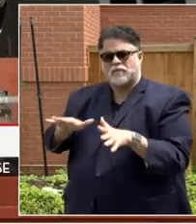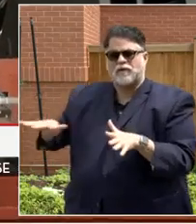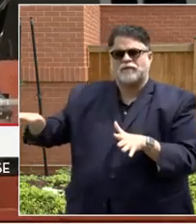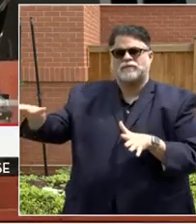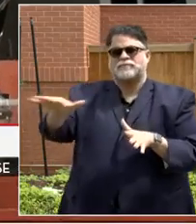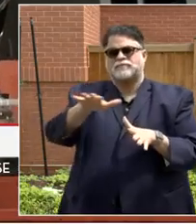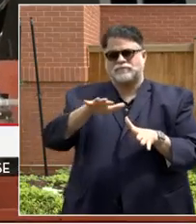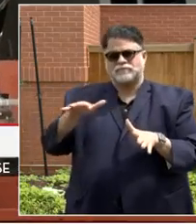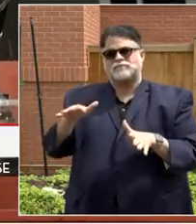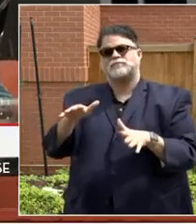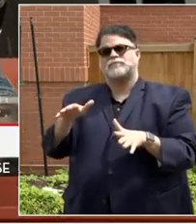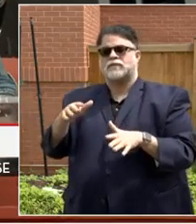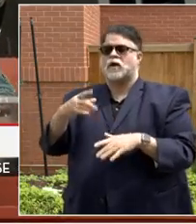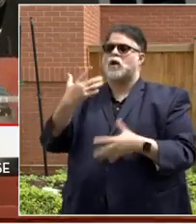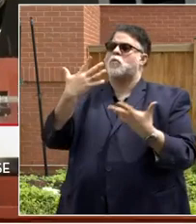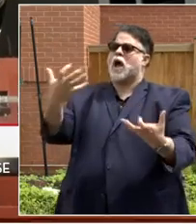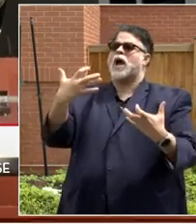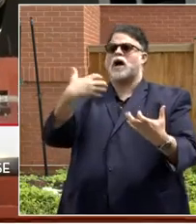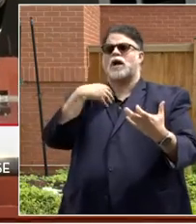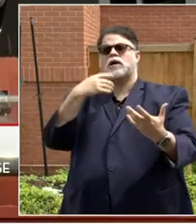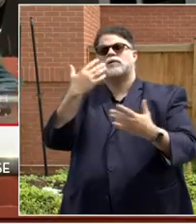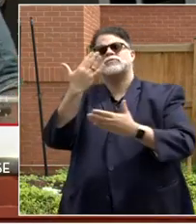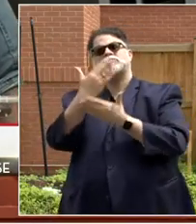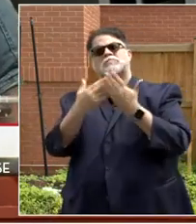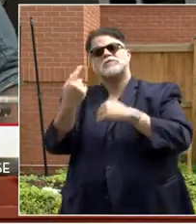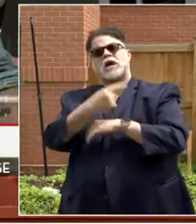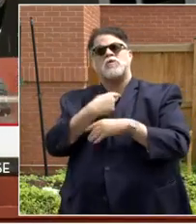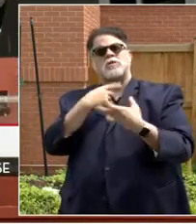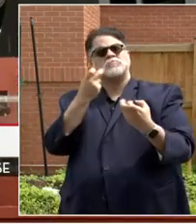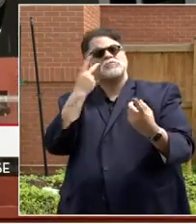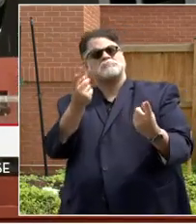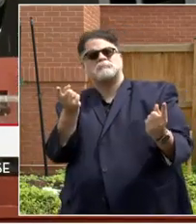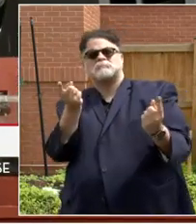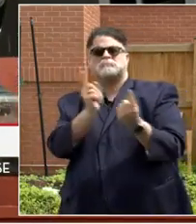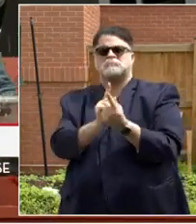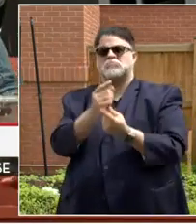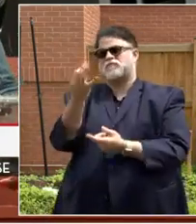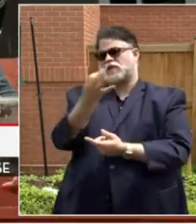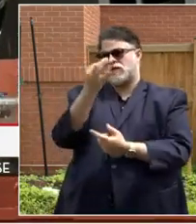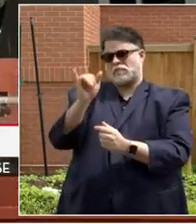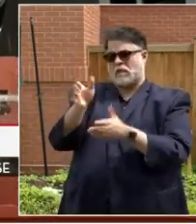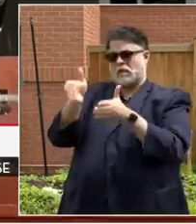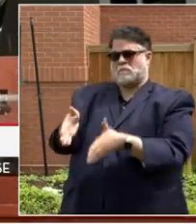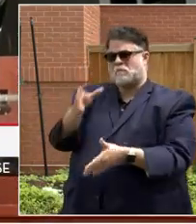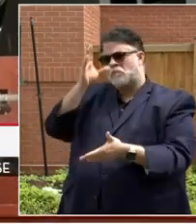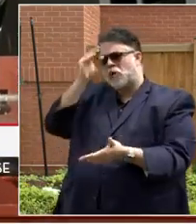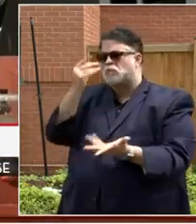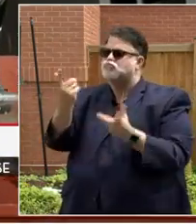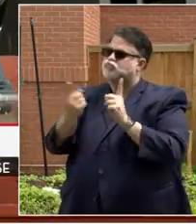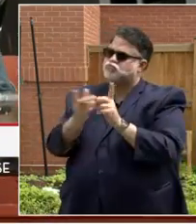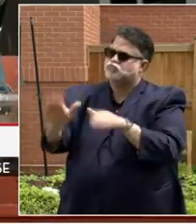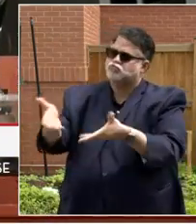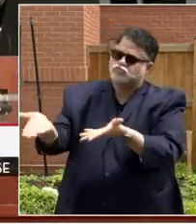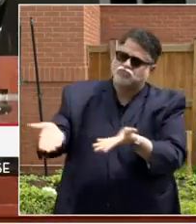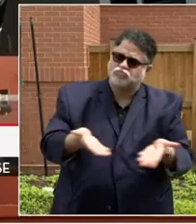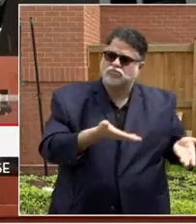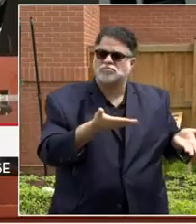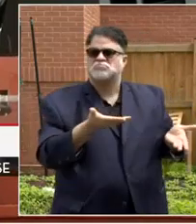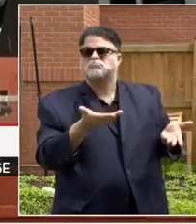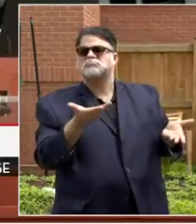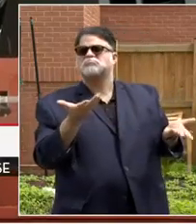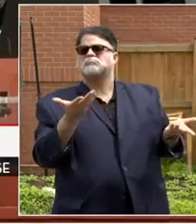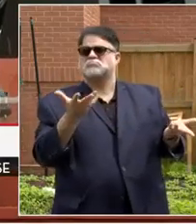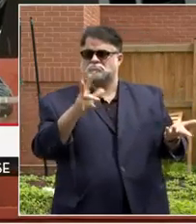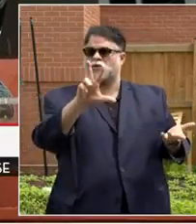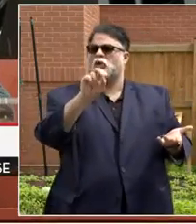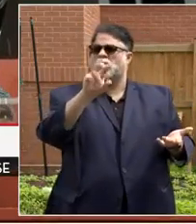He said on a Friday. So when Wally and Mr. Dill McFadden came to my house, I had around like 30 guys in my house,